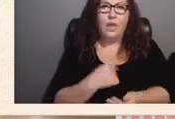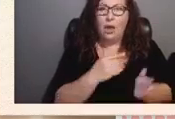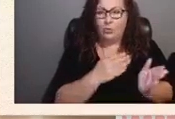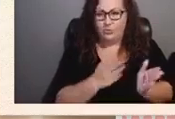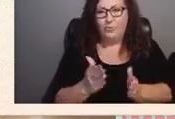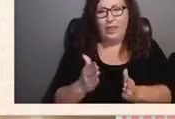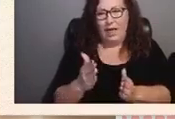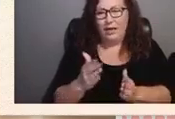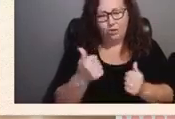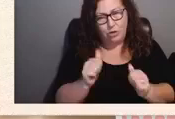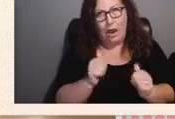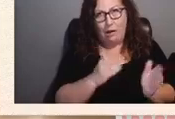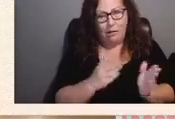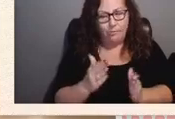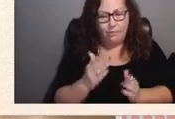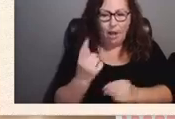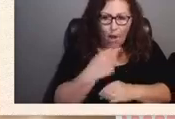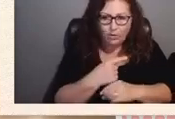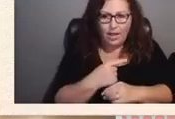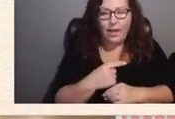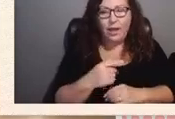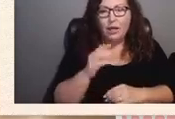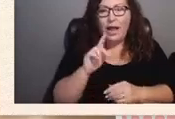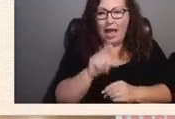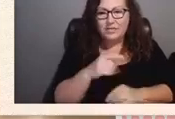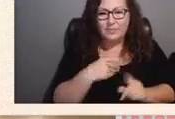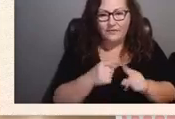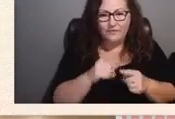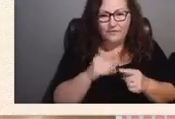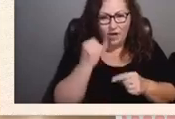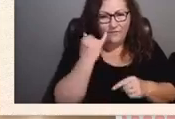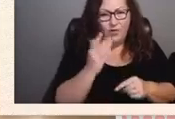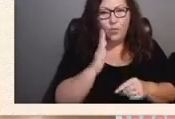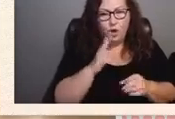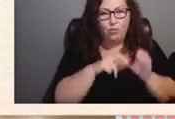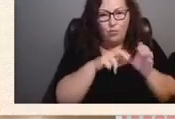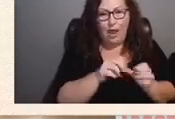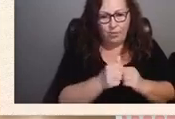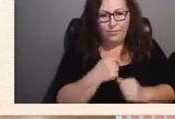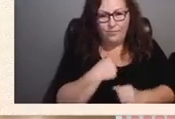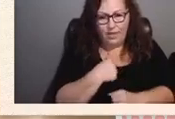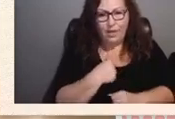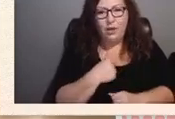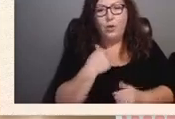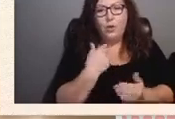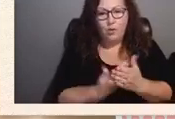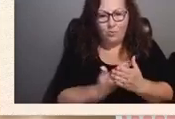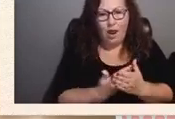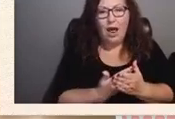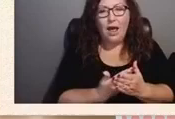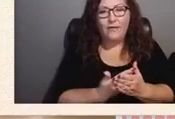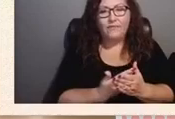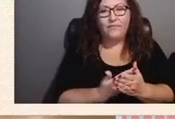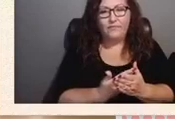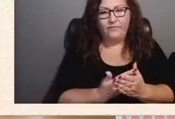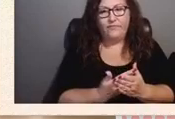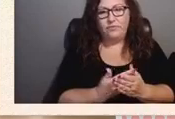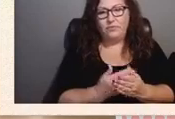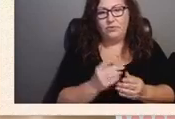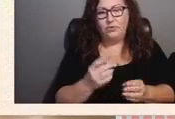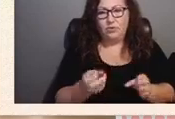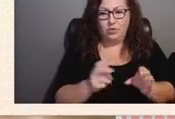to ask my friend if he would ride with me with that. We got to the loading dock for the